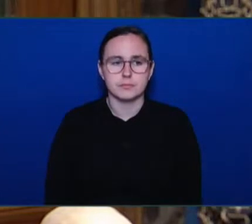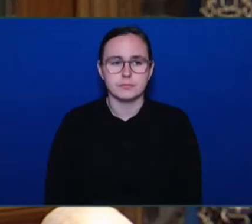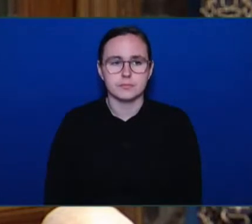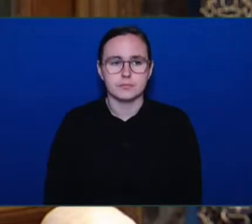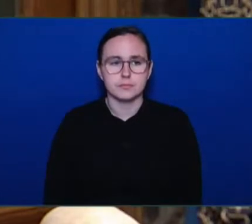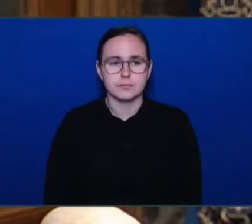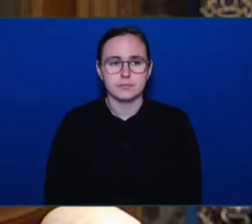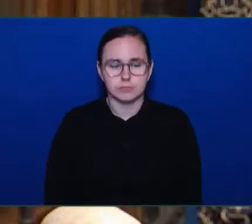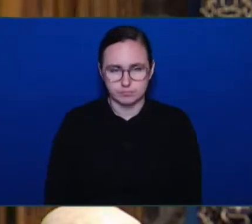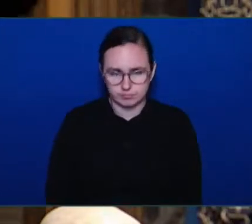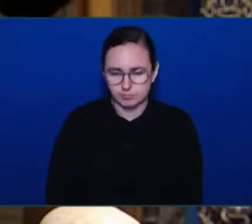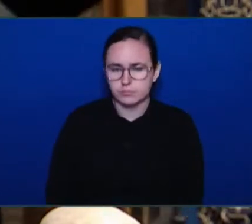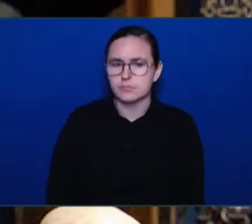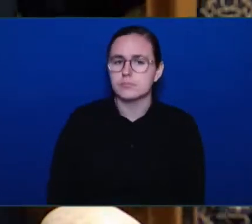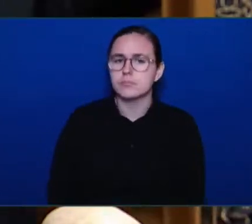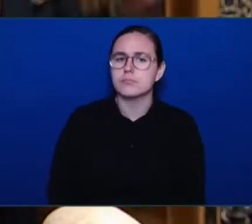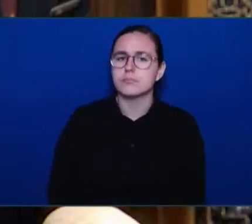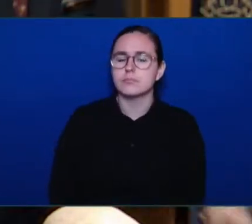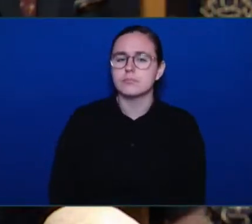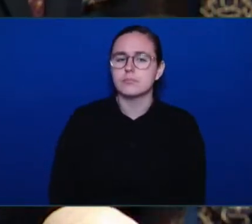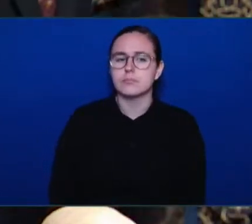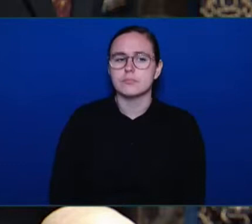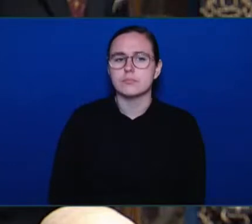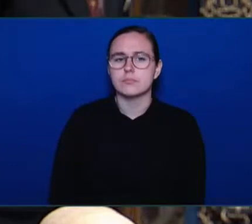Speaking of doubling down, Honourable Speaker,